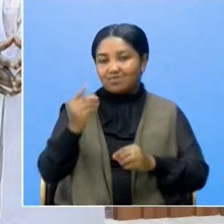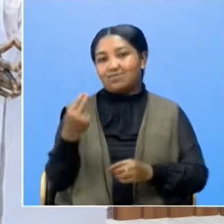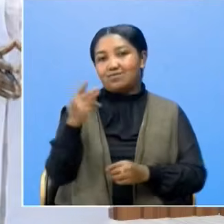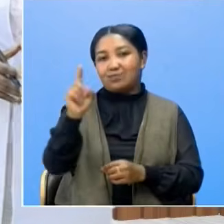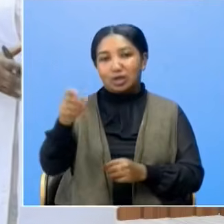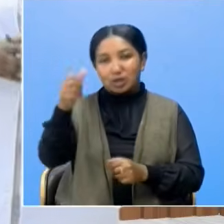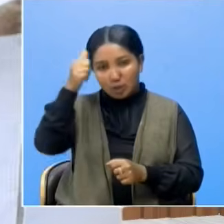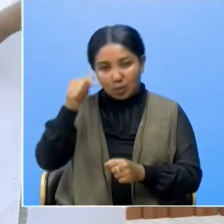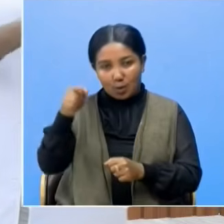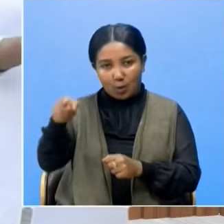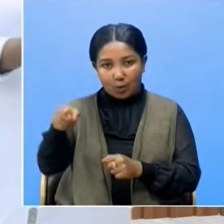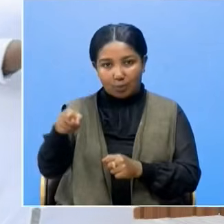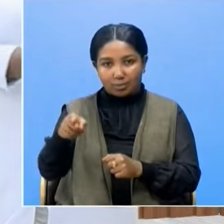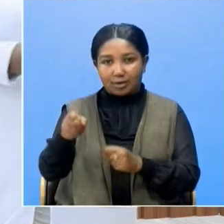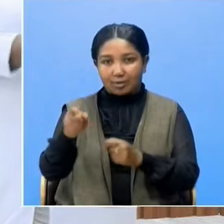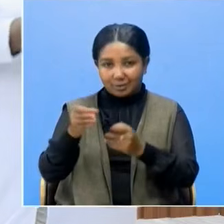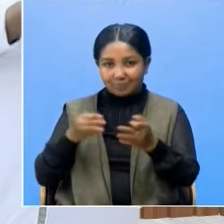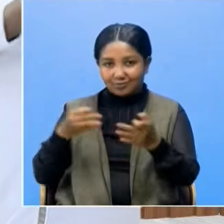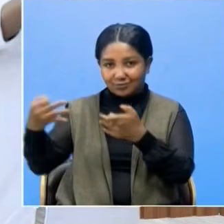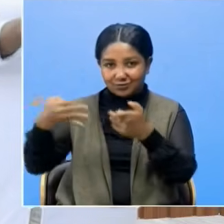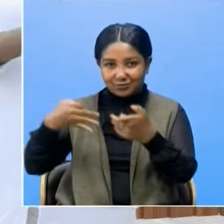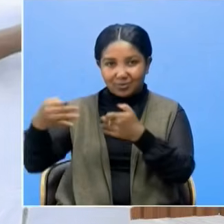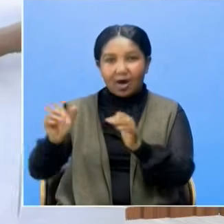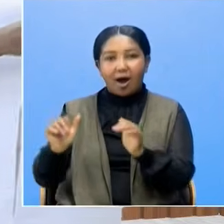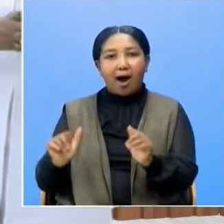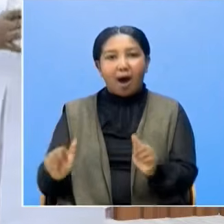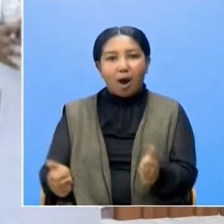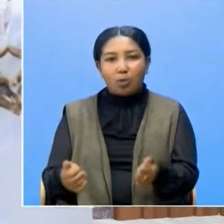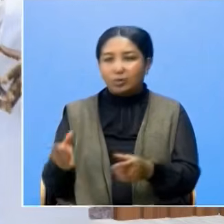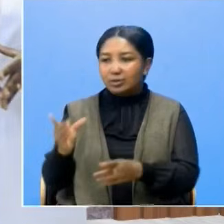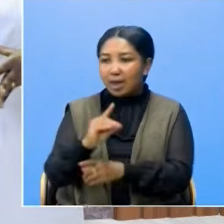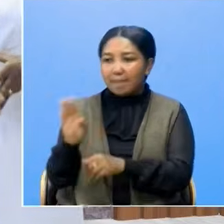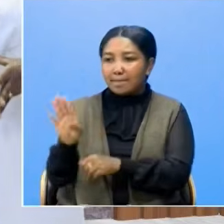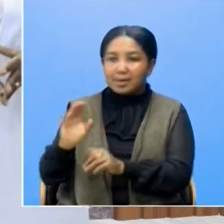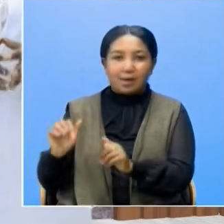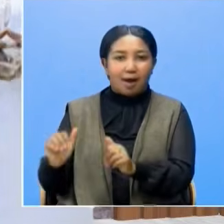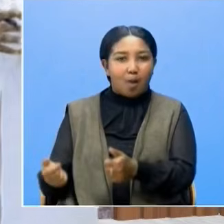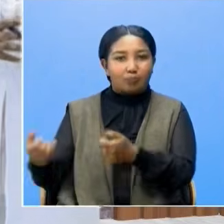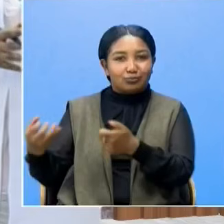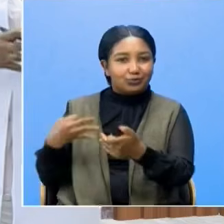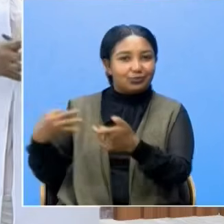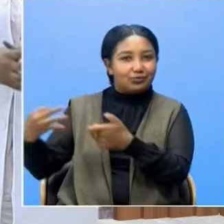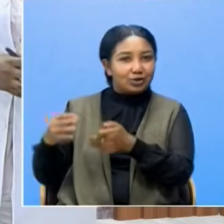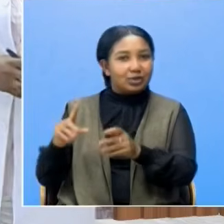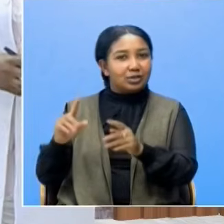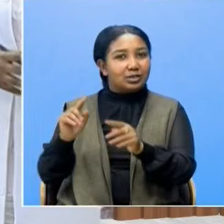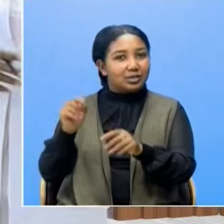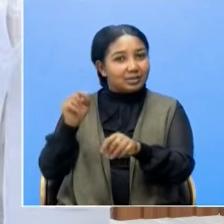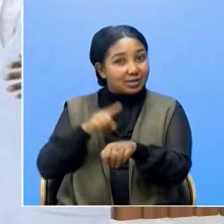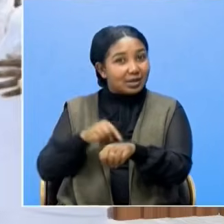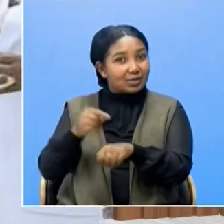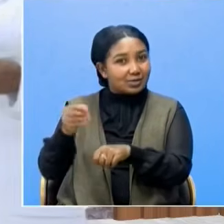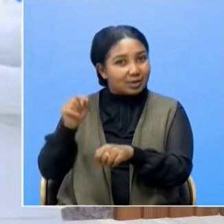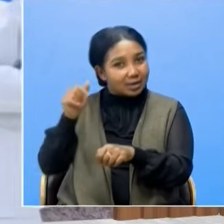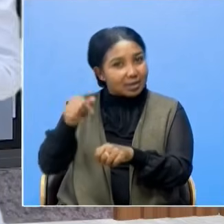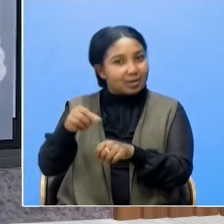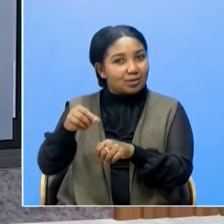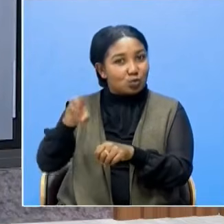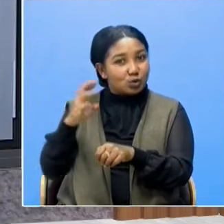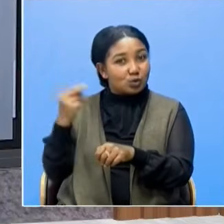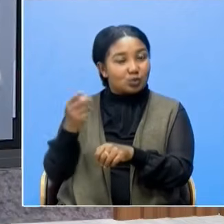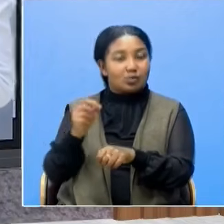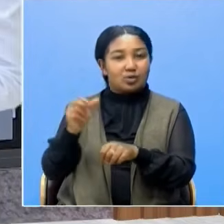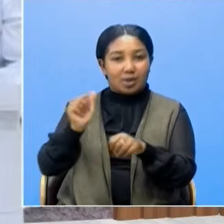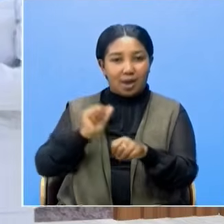boy, he was telling us how he spent his busy day, and the tense that he used were, as you can see,